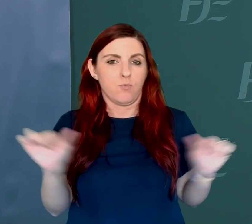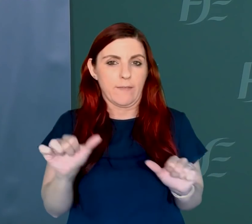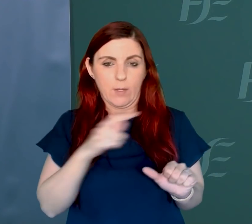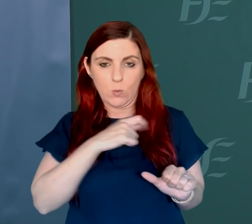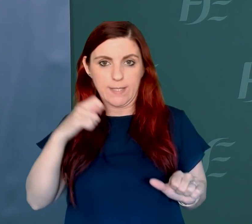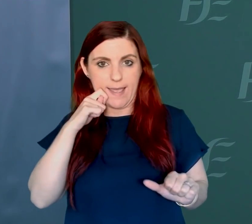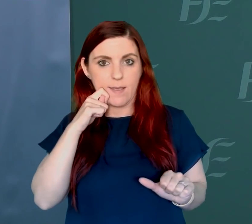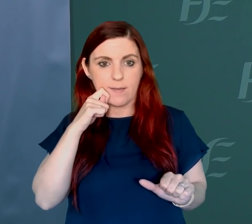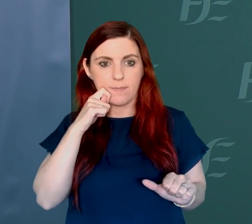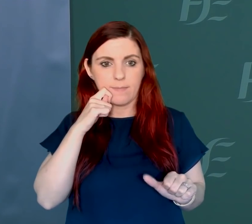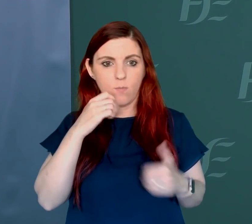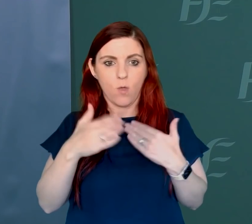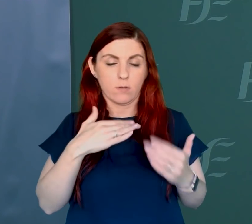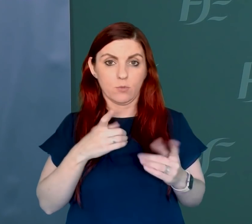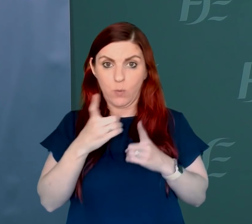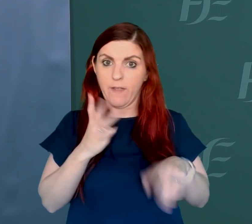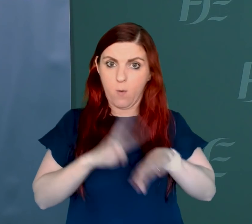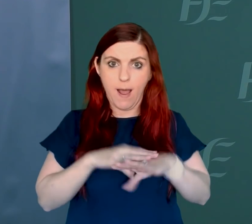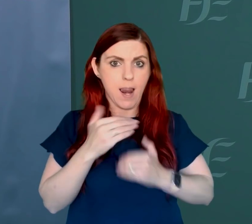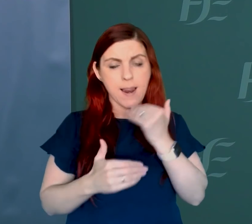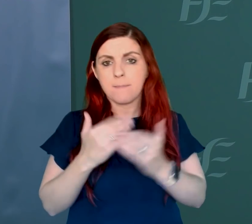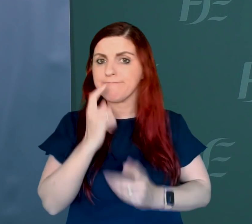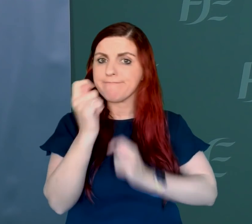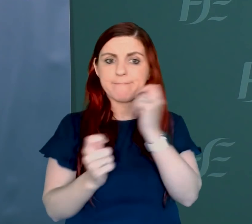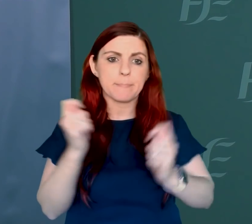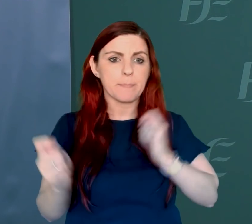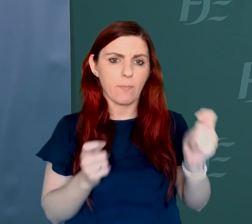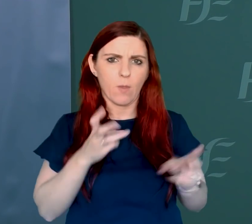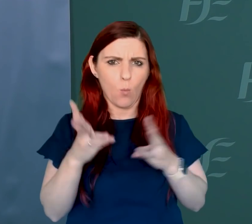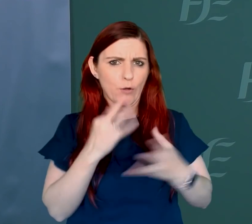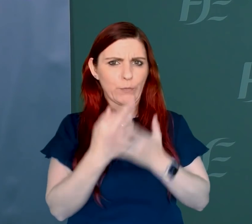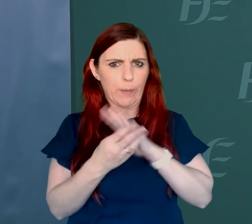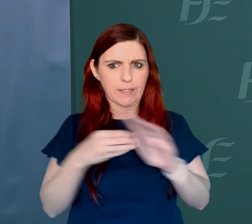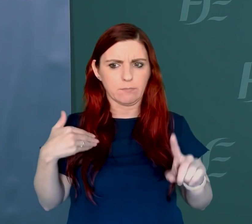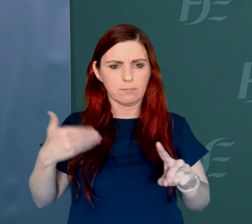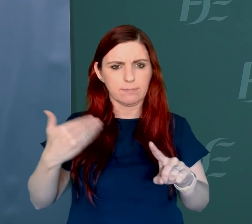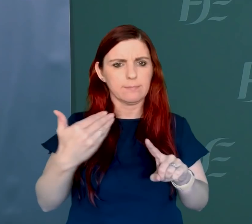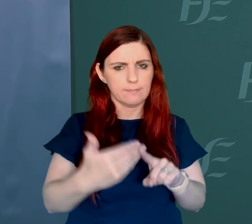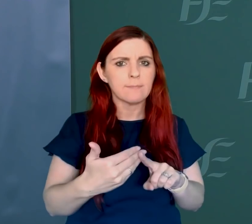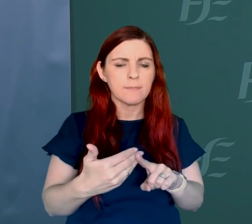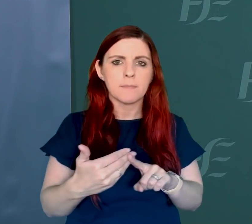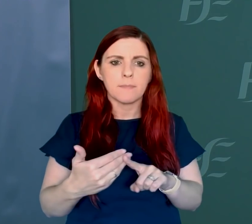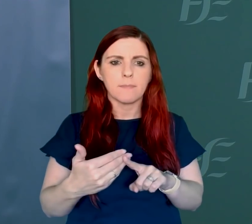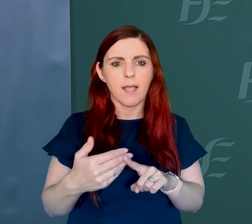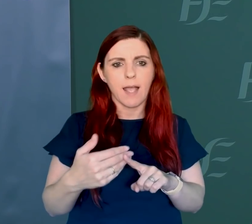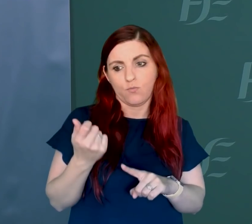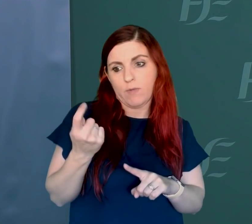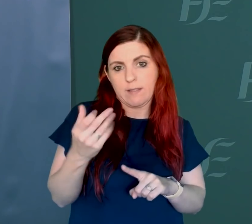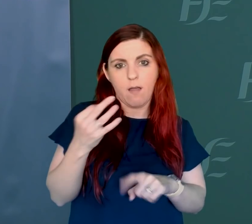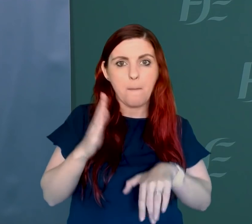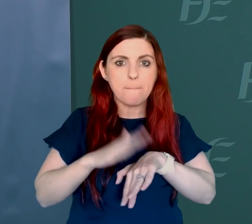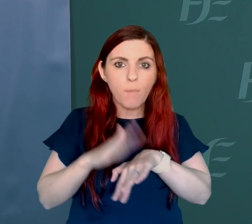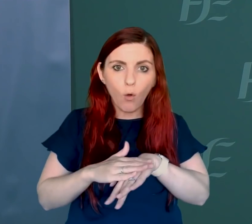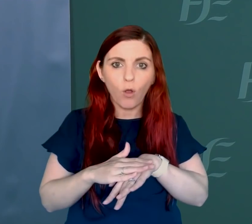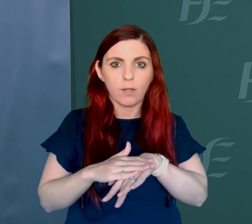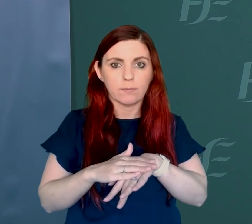from my perspective. Progressing really well. We've been working on this for a number of weeks, and we've recently received further guidance from further elements of